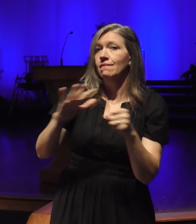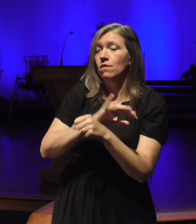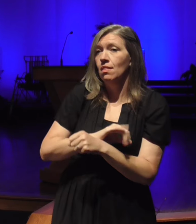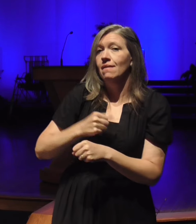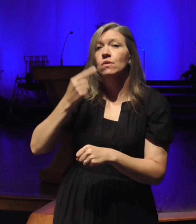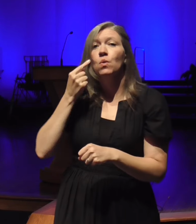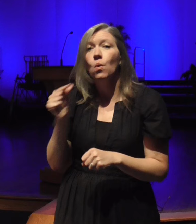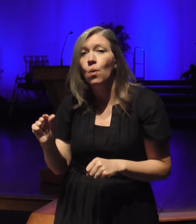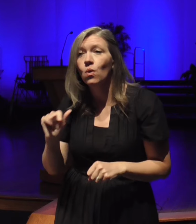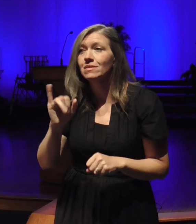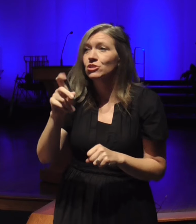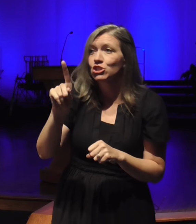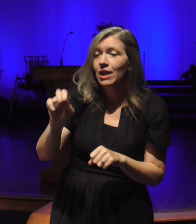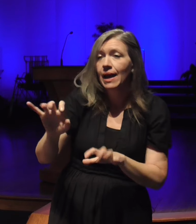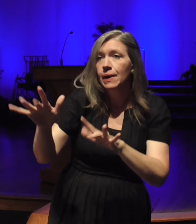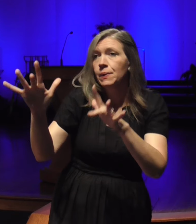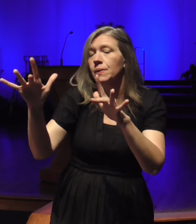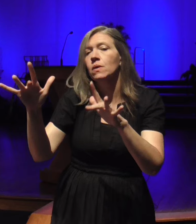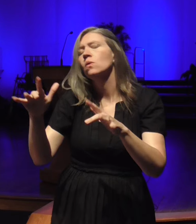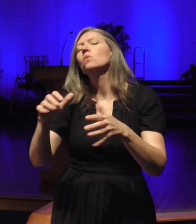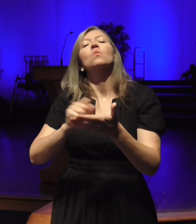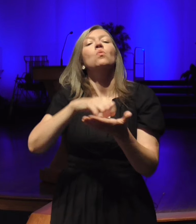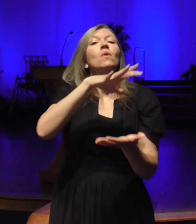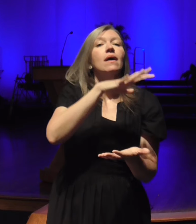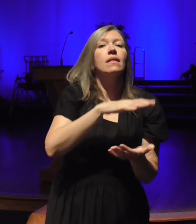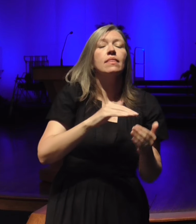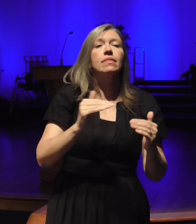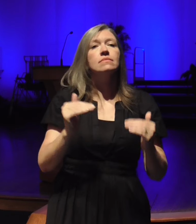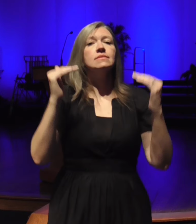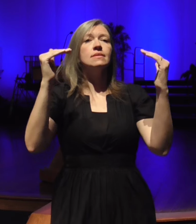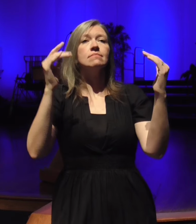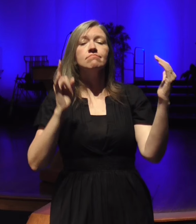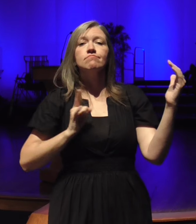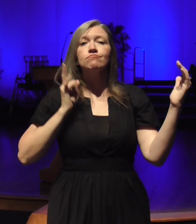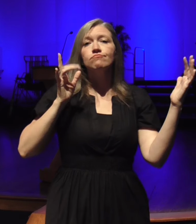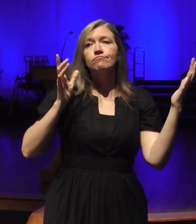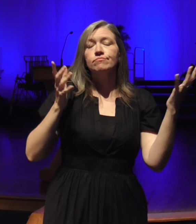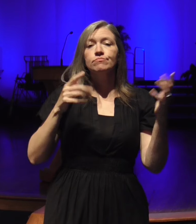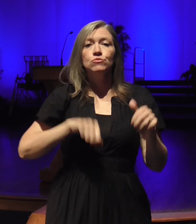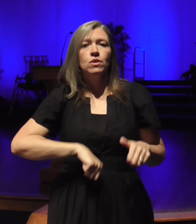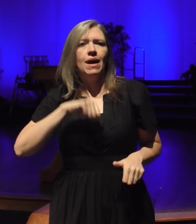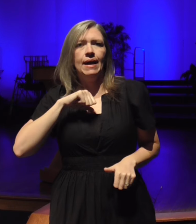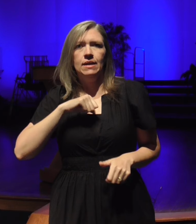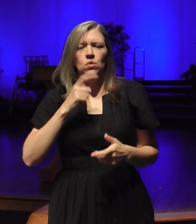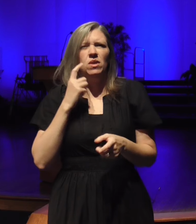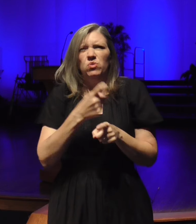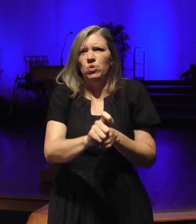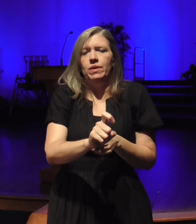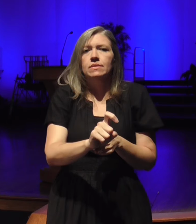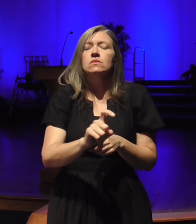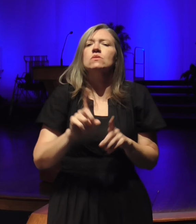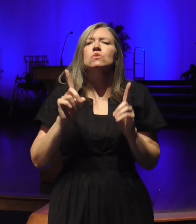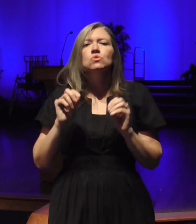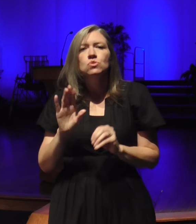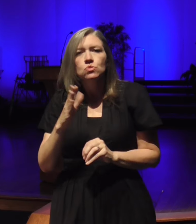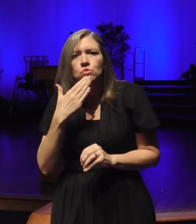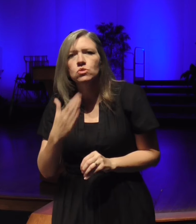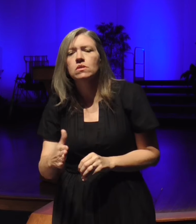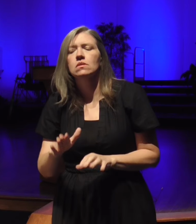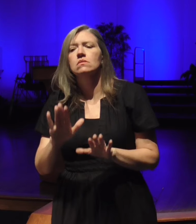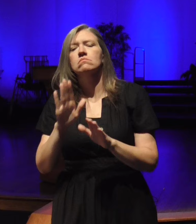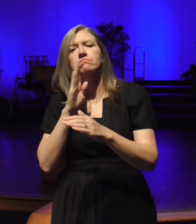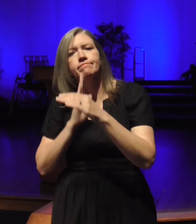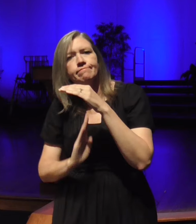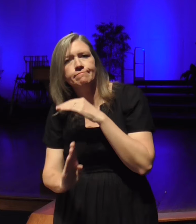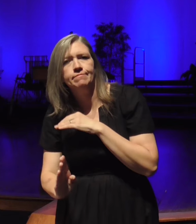knife, you'll soon blunt it. Nobody can protect a house full of gold and jade. Wealth, status, pride are